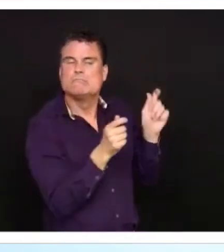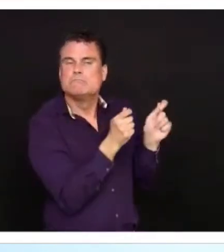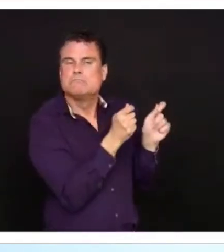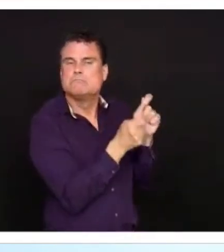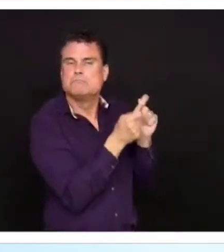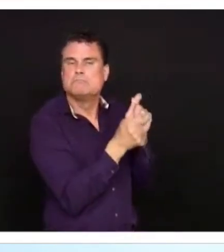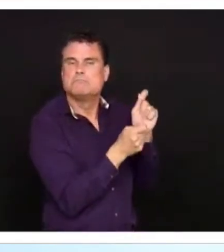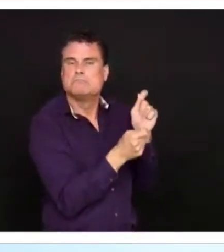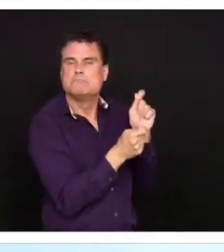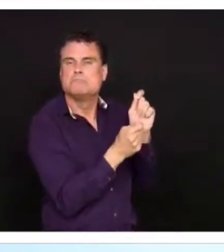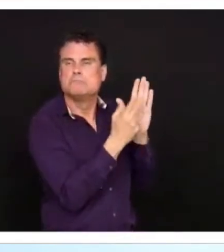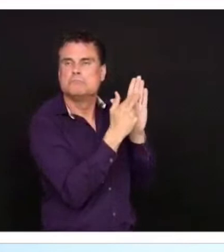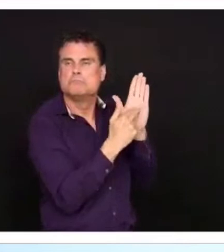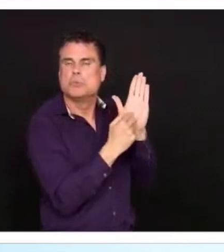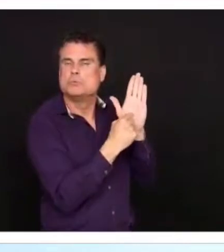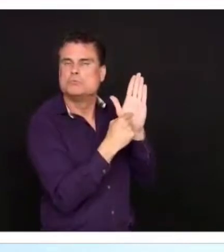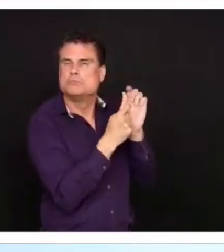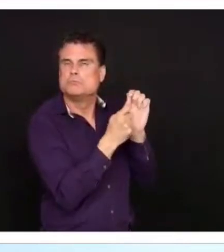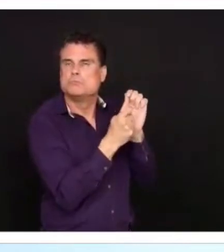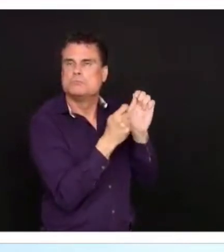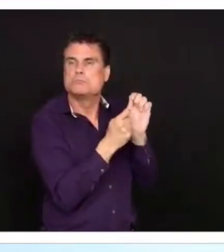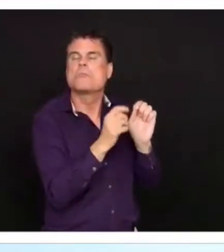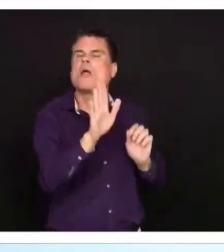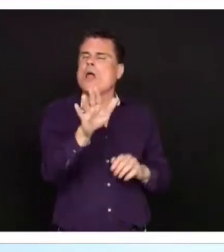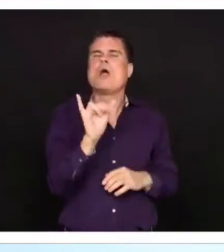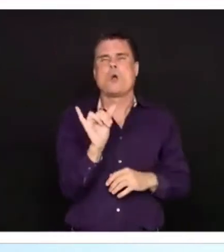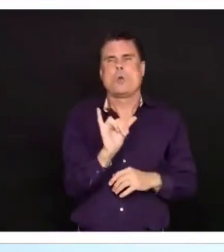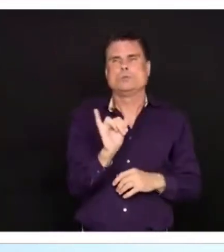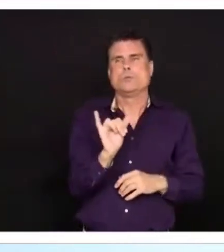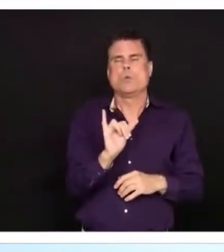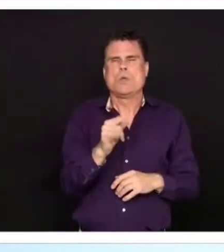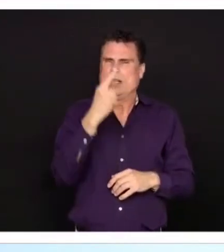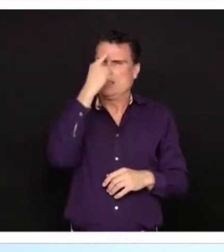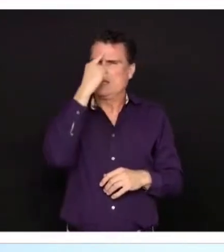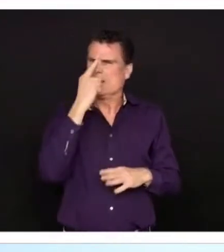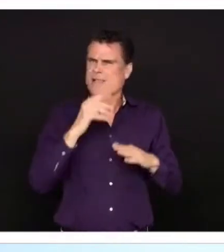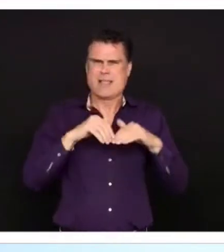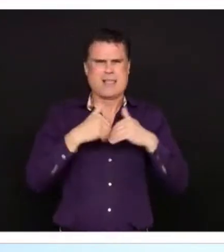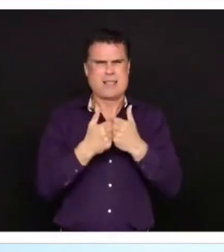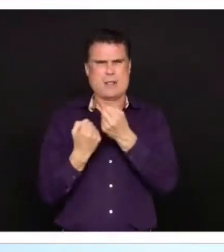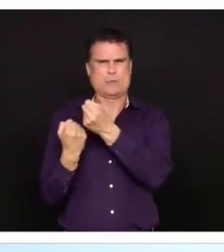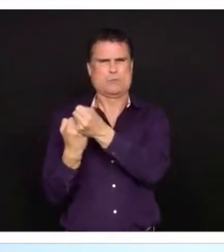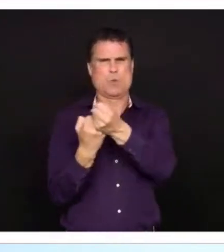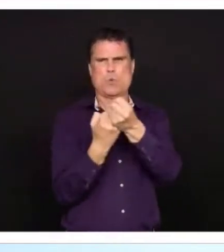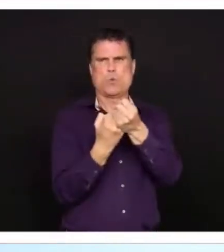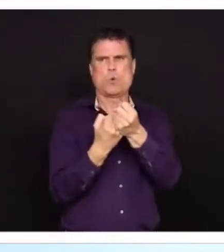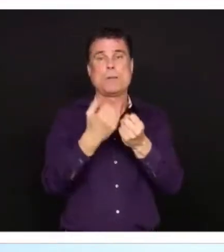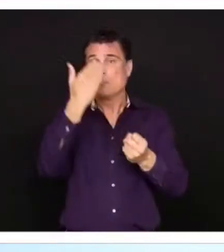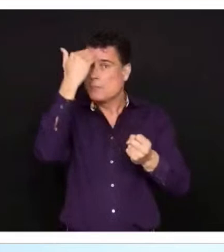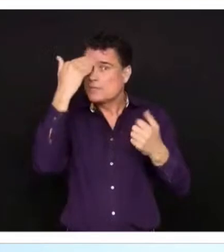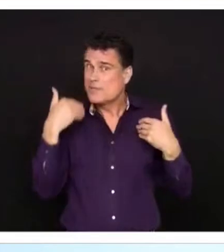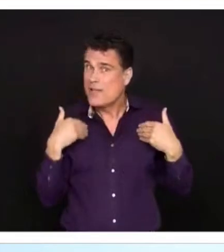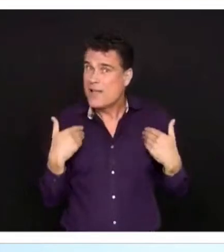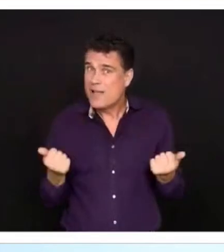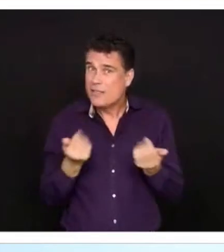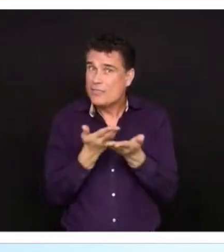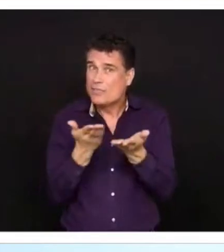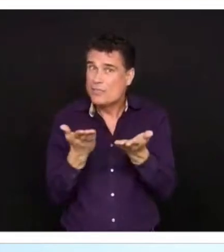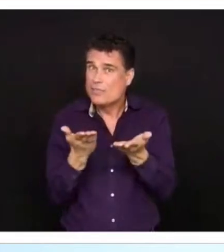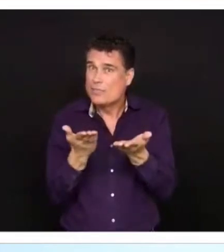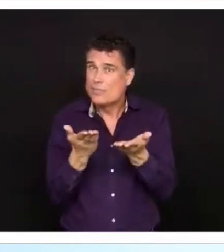shows, that there is some room that we need to plan for, and that's the work that we're doing now, but we're not at that place